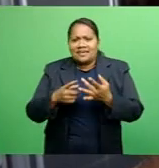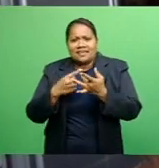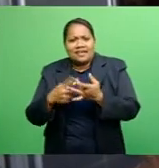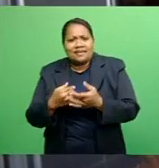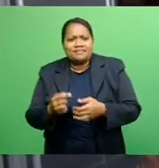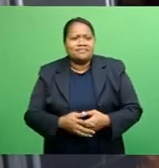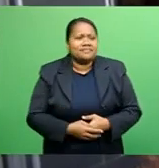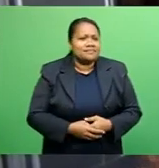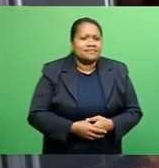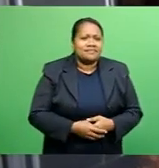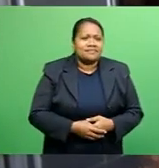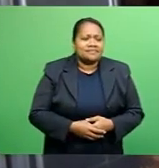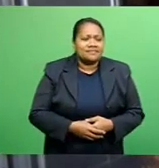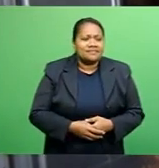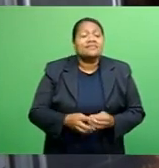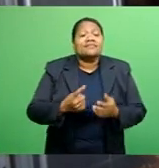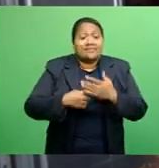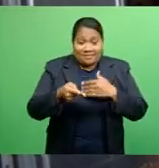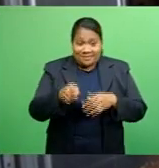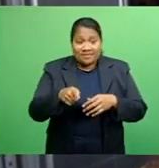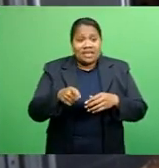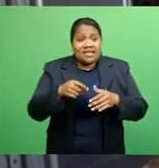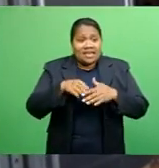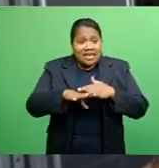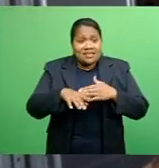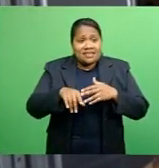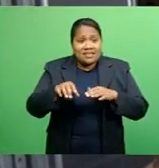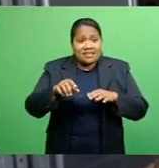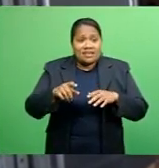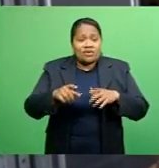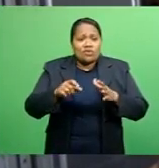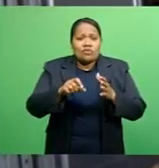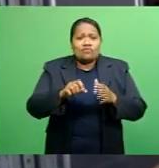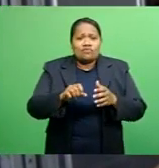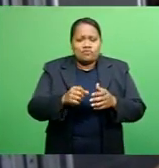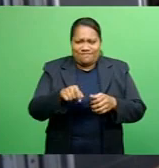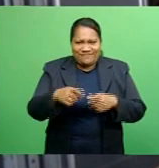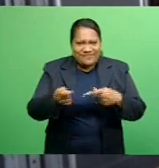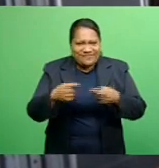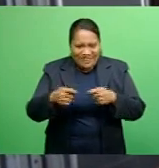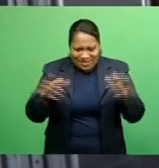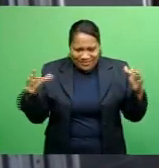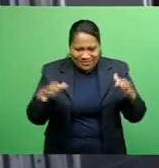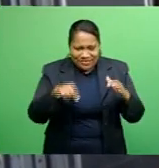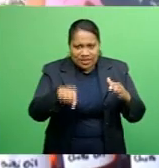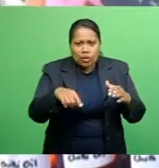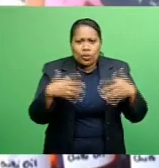is my first trip here to the Rock Market, and I've just come in here to taste these lovely